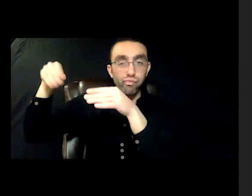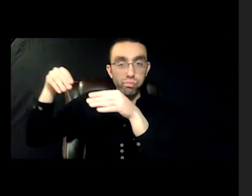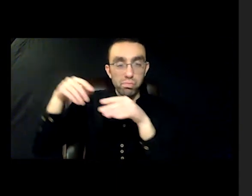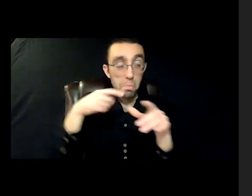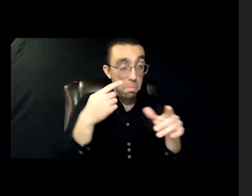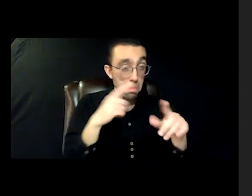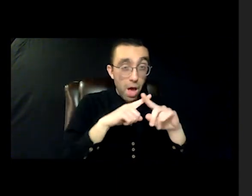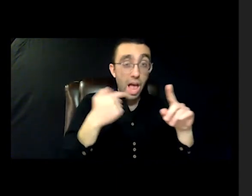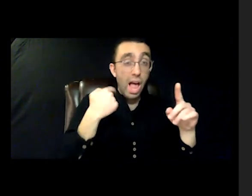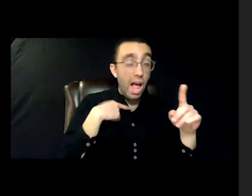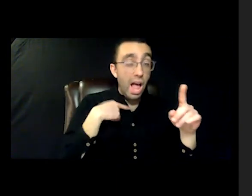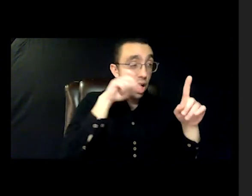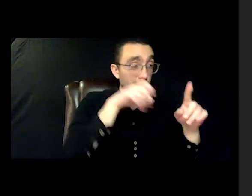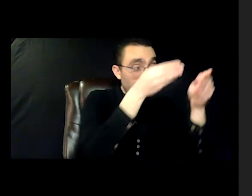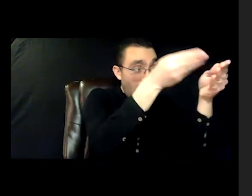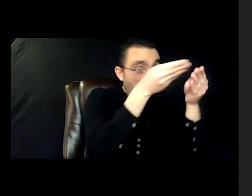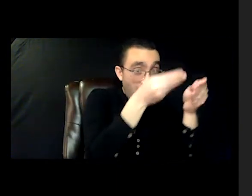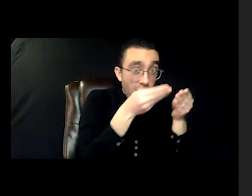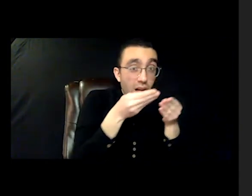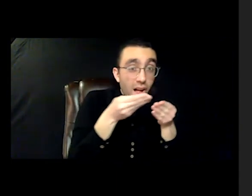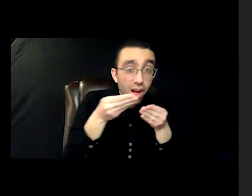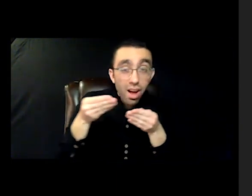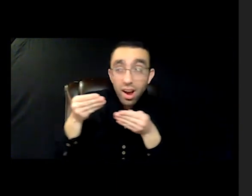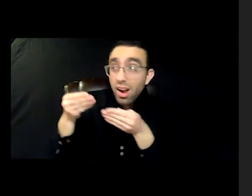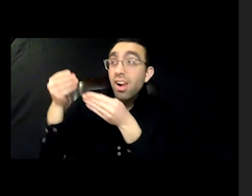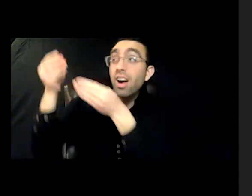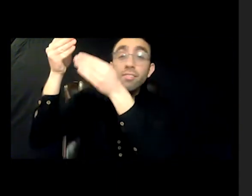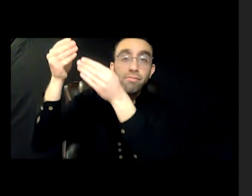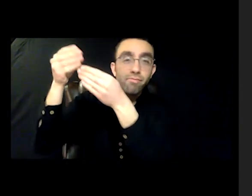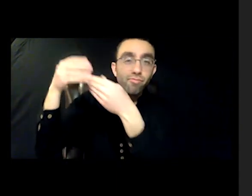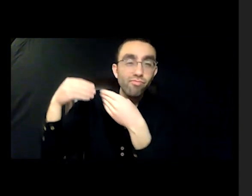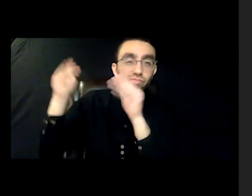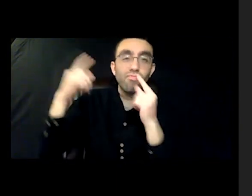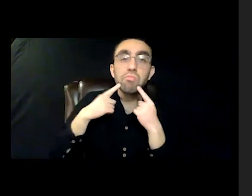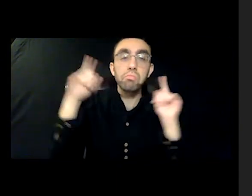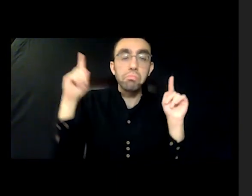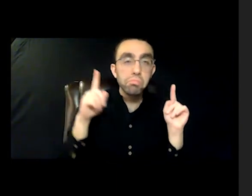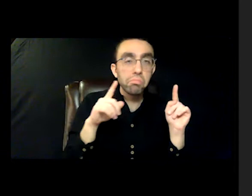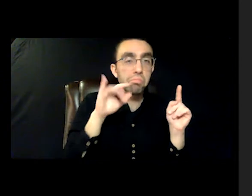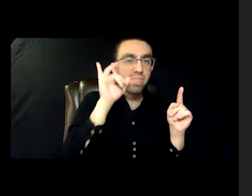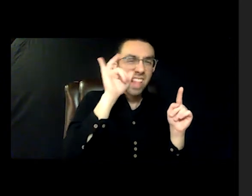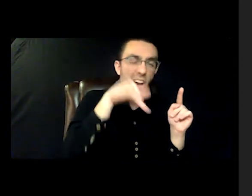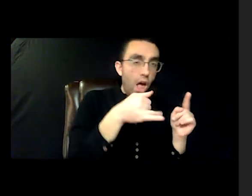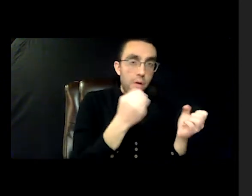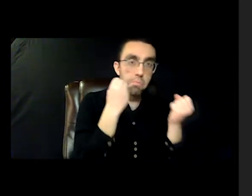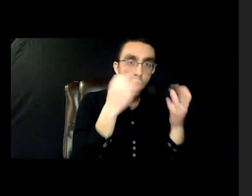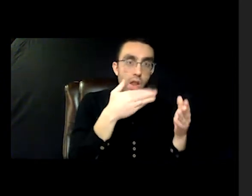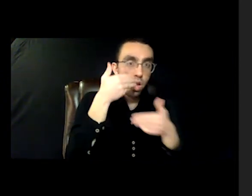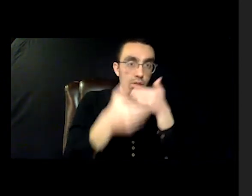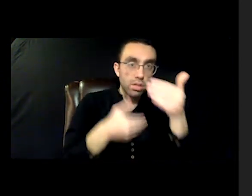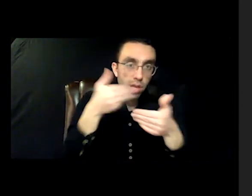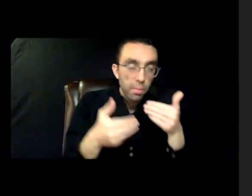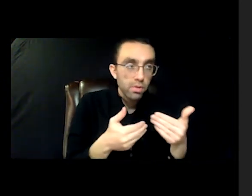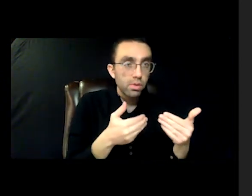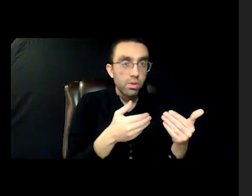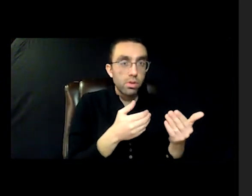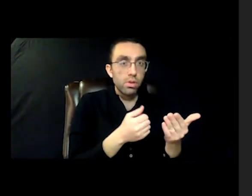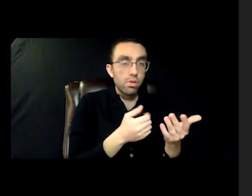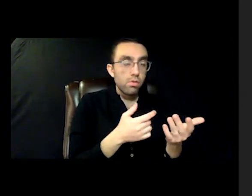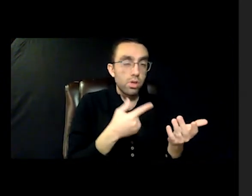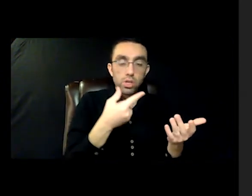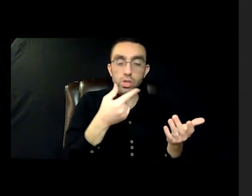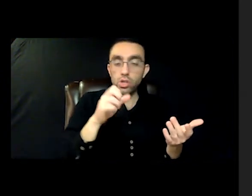dynamics. These are relationships. This is waste. This is fish. This is maize. These are palm trees. These are